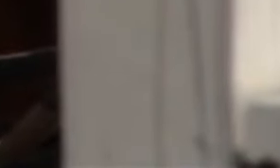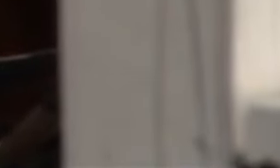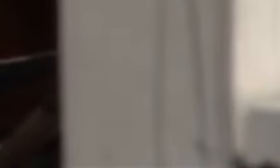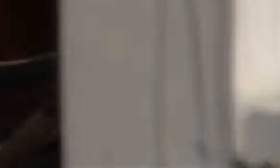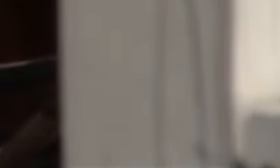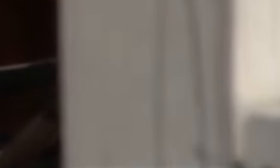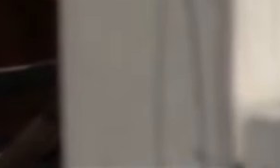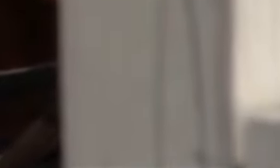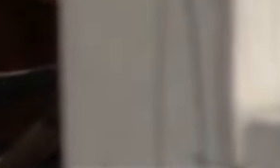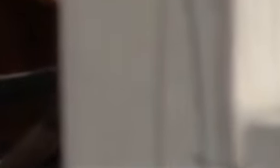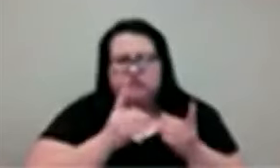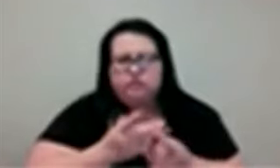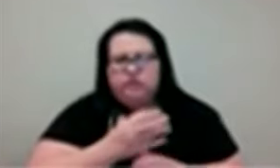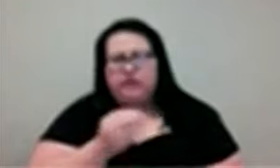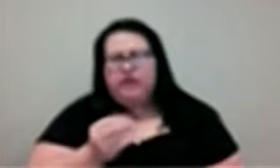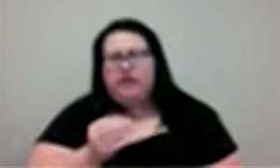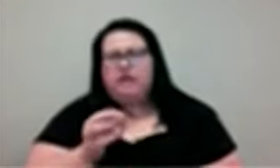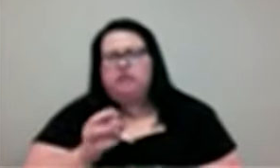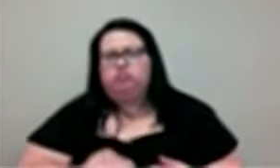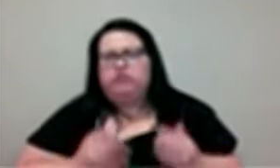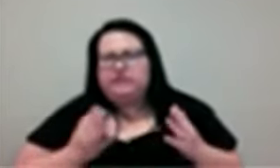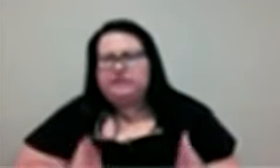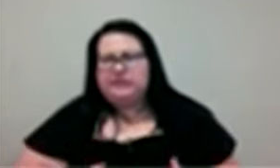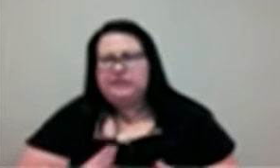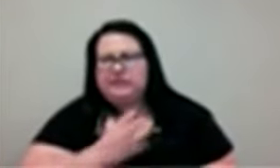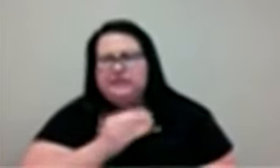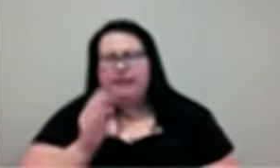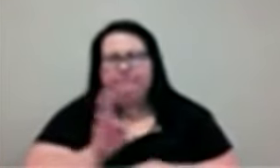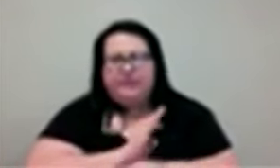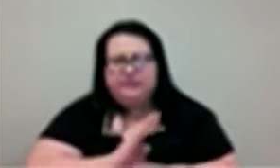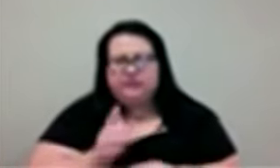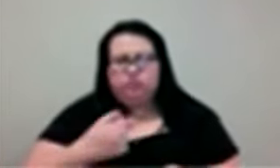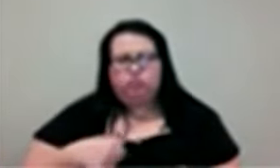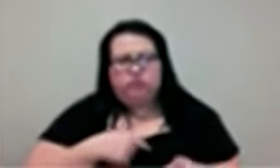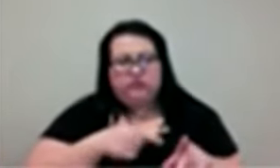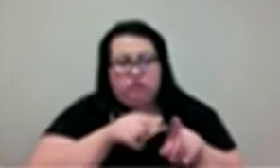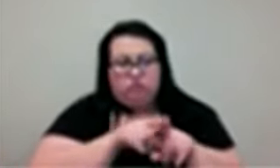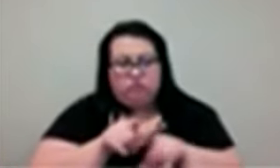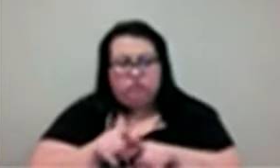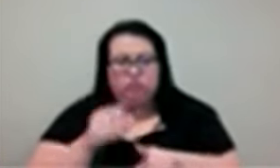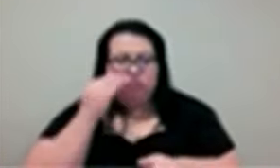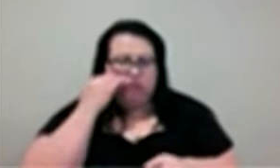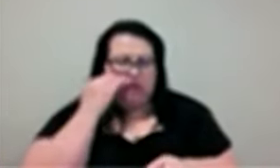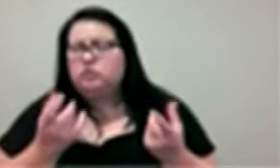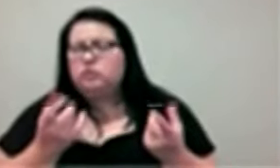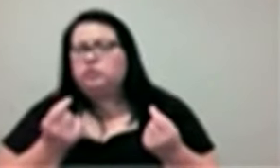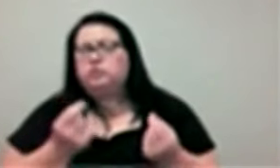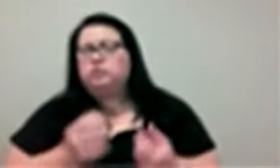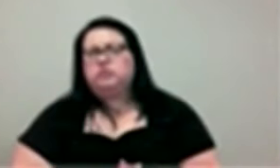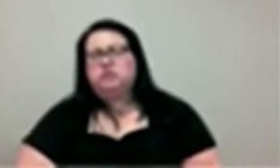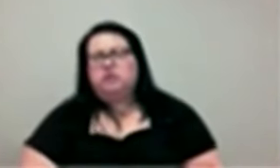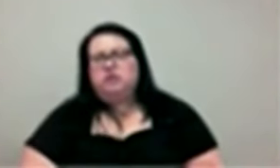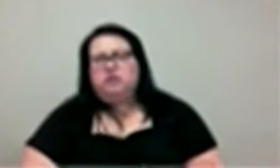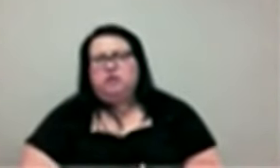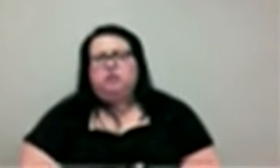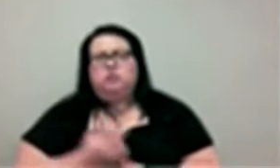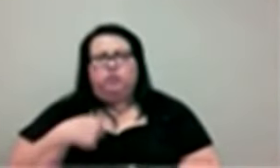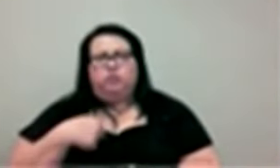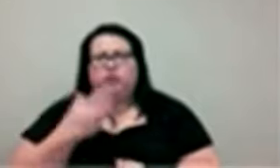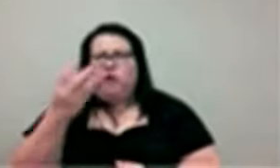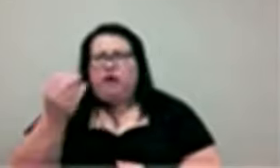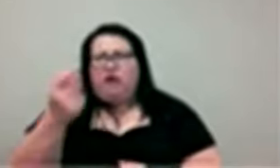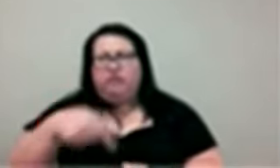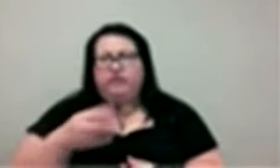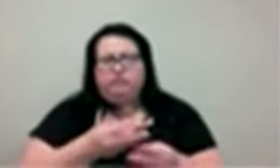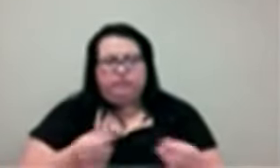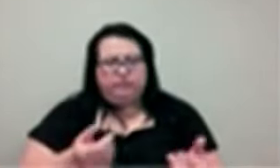and businesses, we also became aware of some inconsistency. Fresno Fire Chief Billy Alcorn